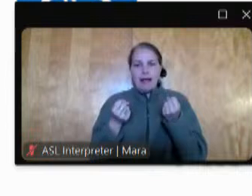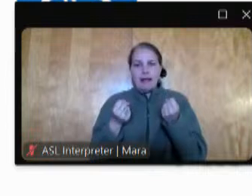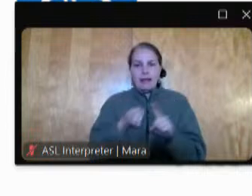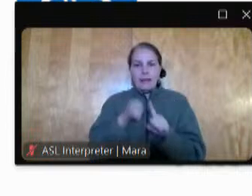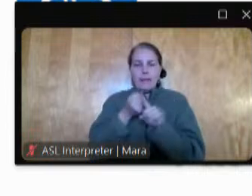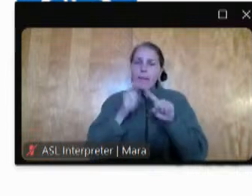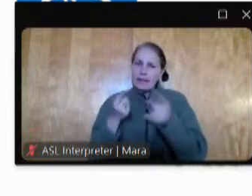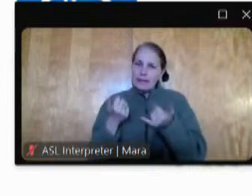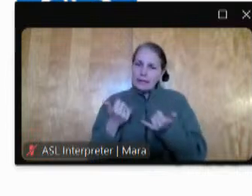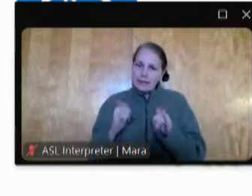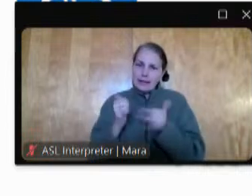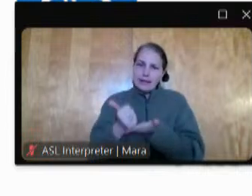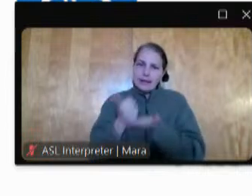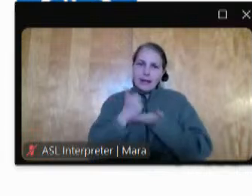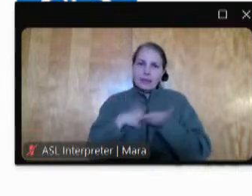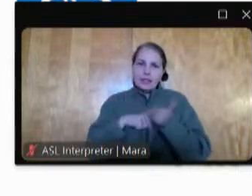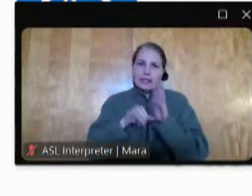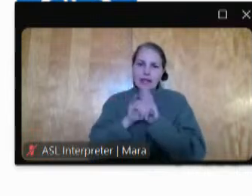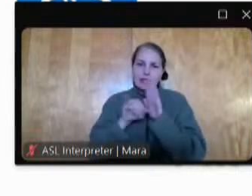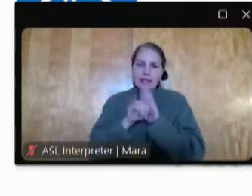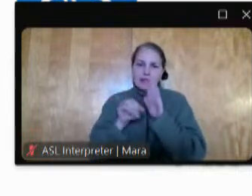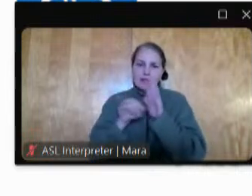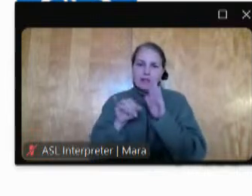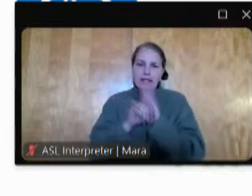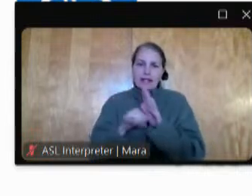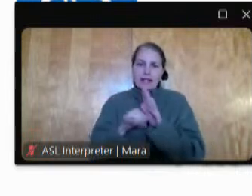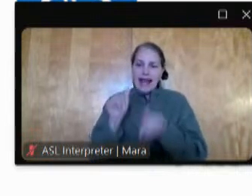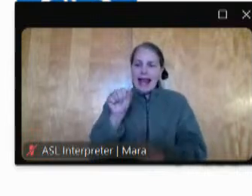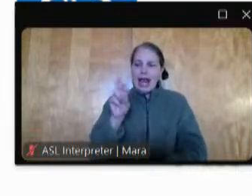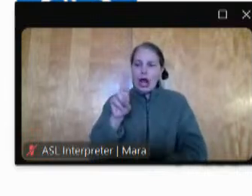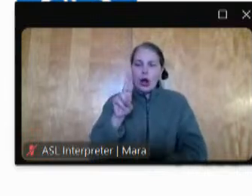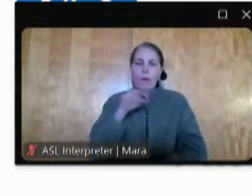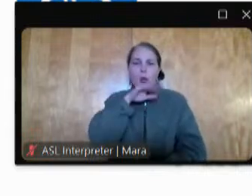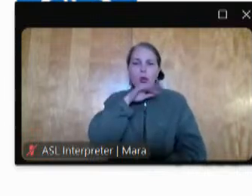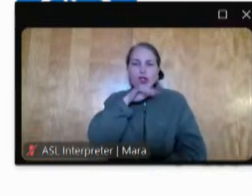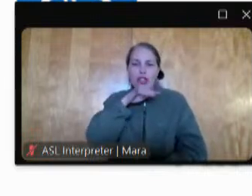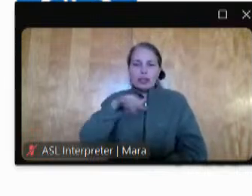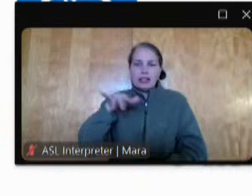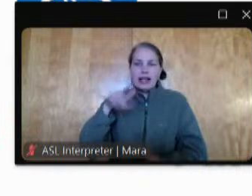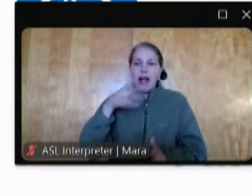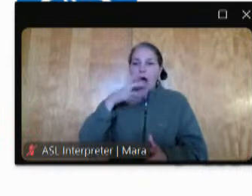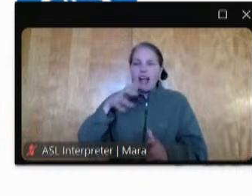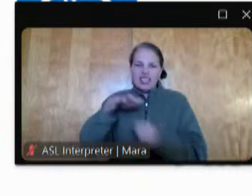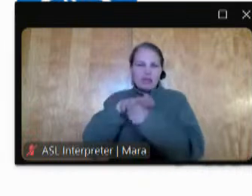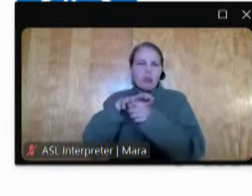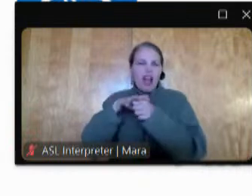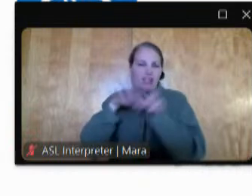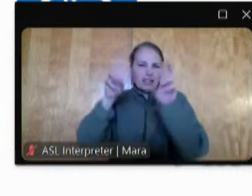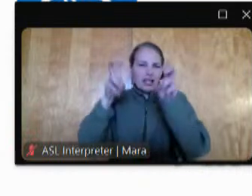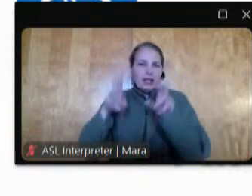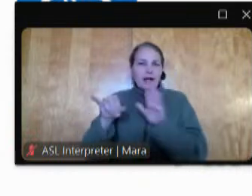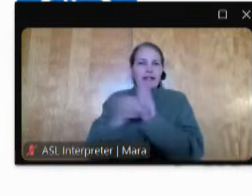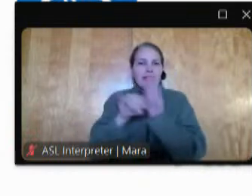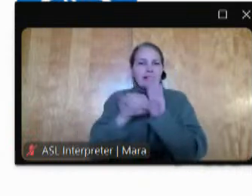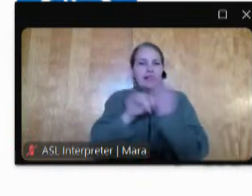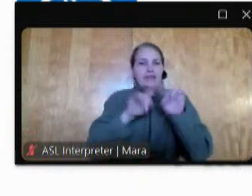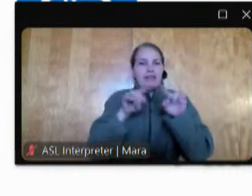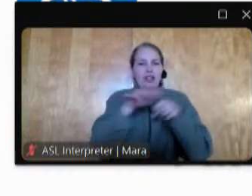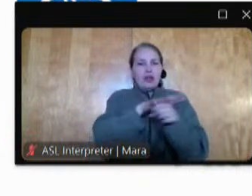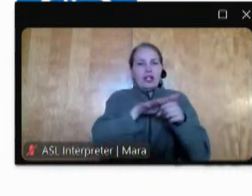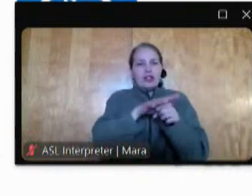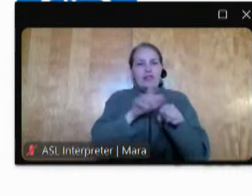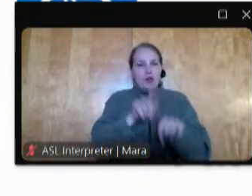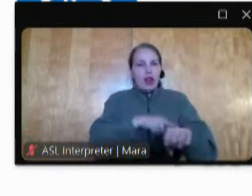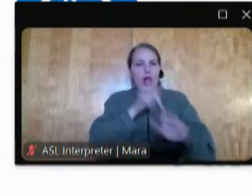us identify air pollution hotspots and help us identify locations for long-term measurements that could help